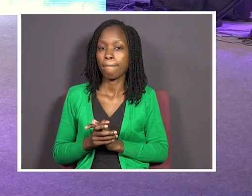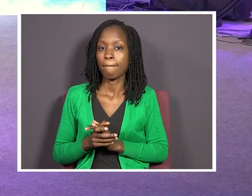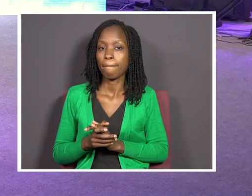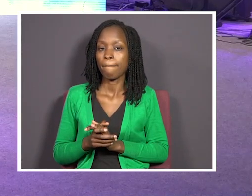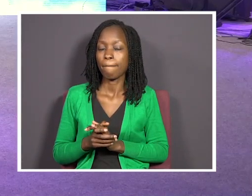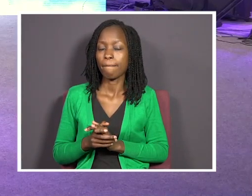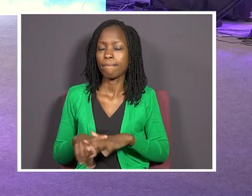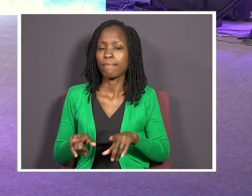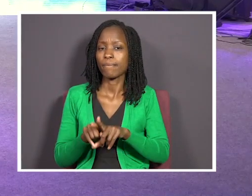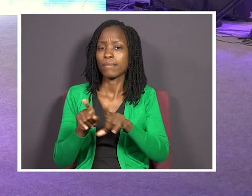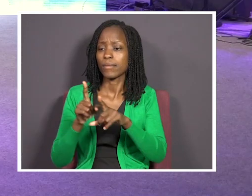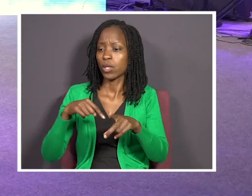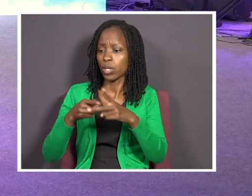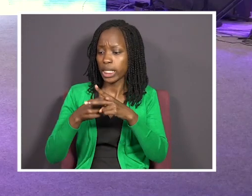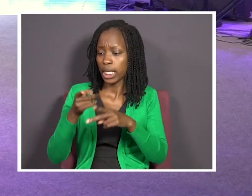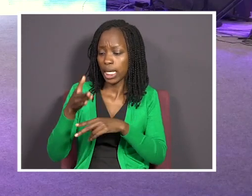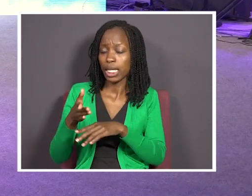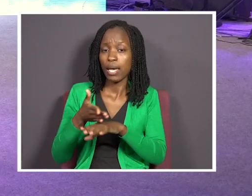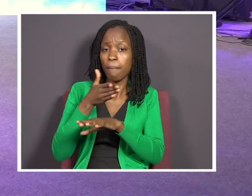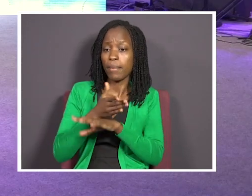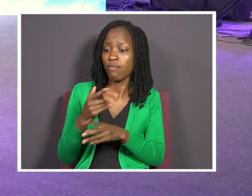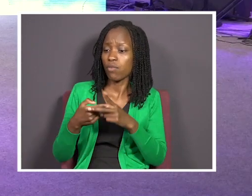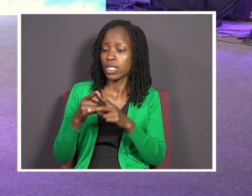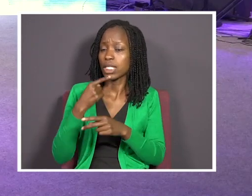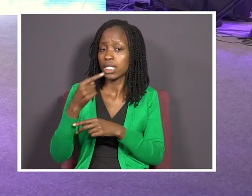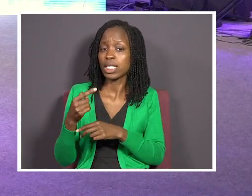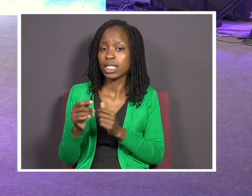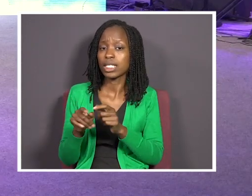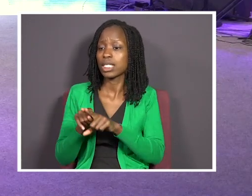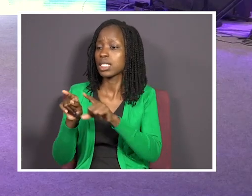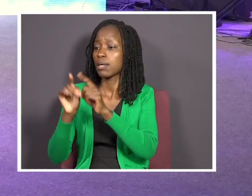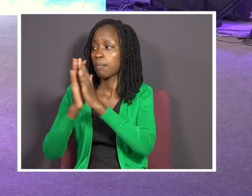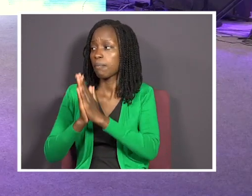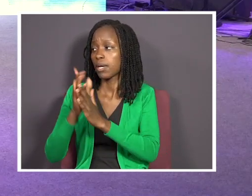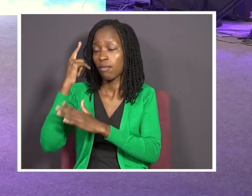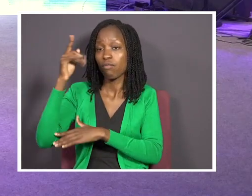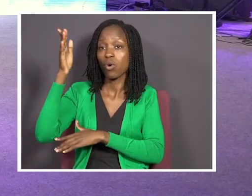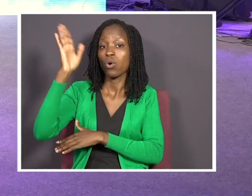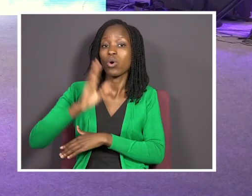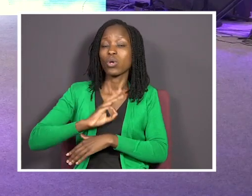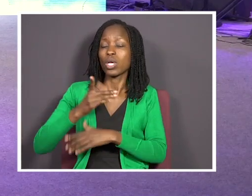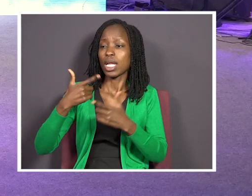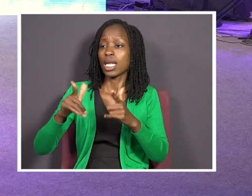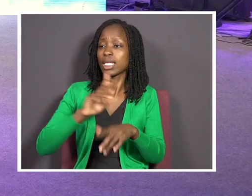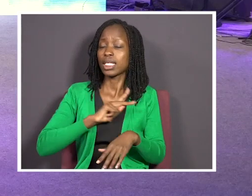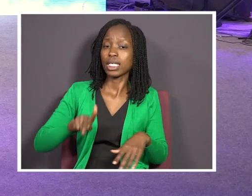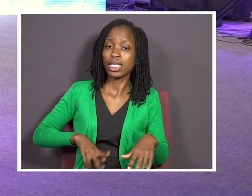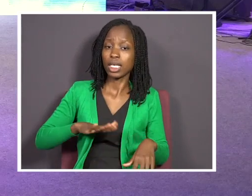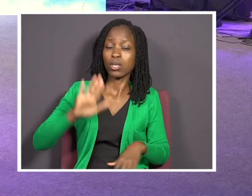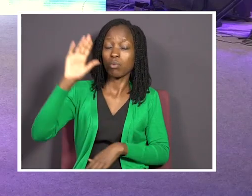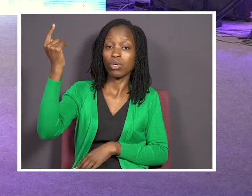And we start there before we start saying, even praying for his will. Let your kingdom